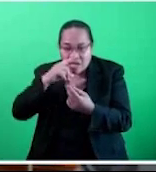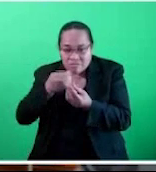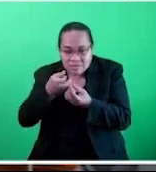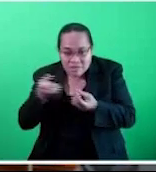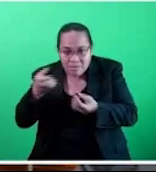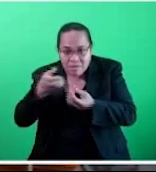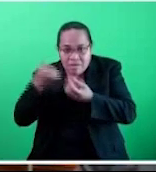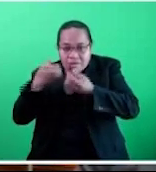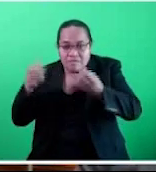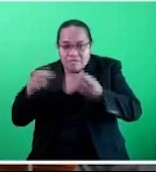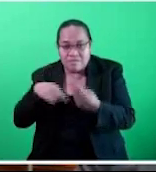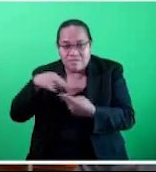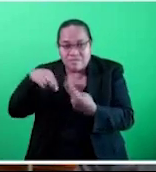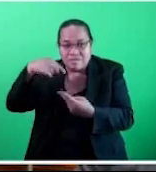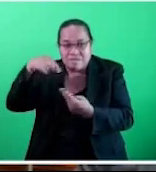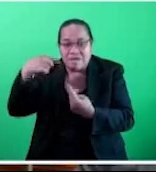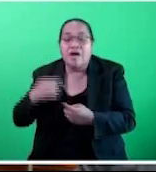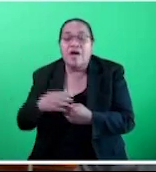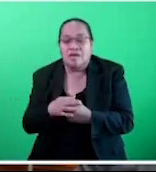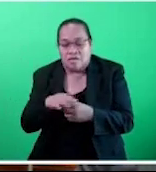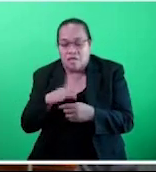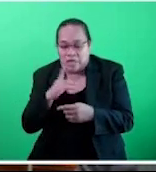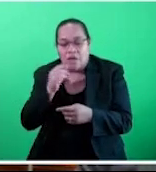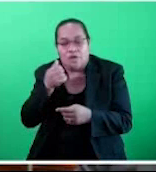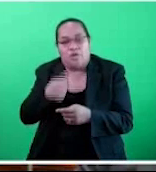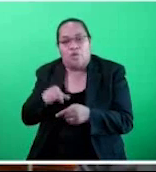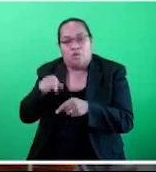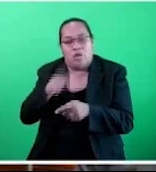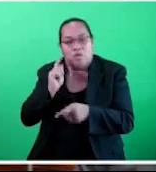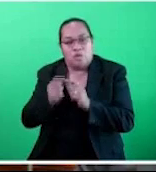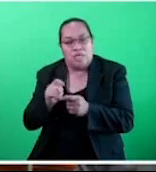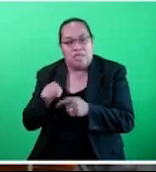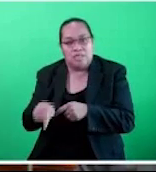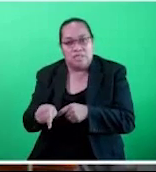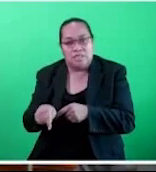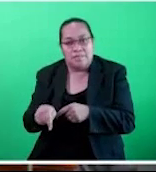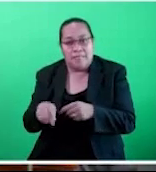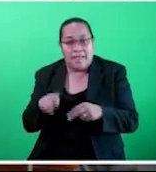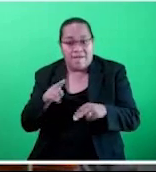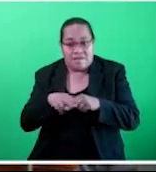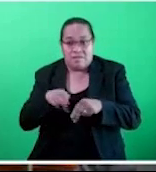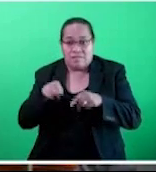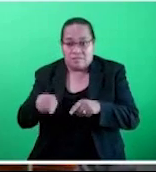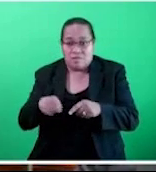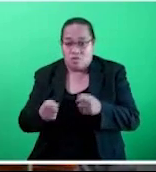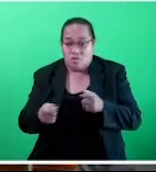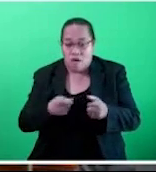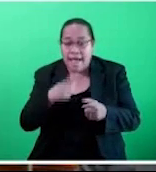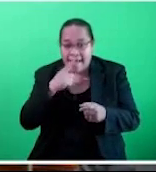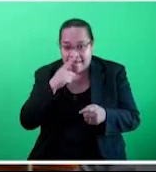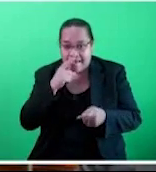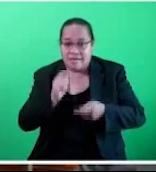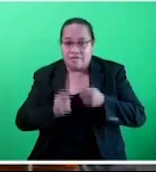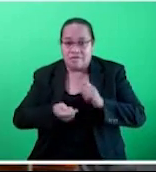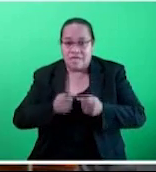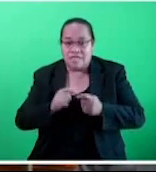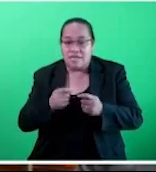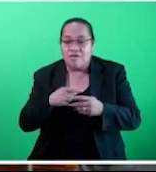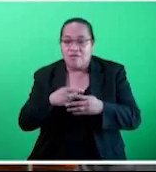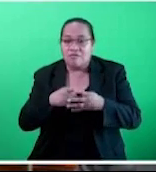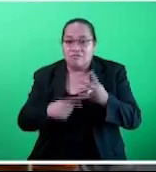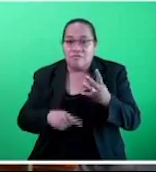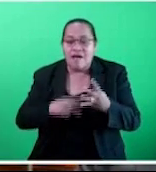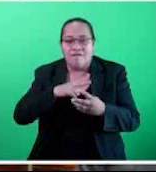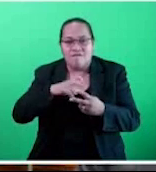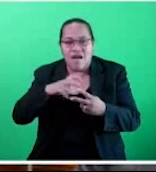And that's what can be used, Honourable Speaker. The Fiji Center for Disease Control is currently able to test for the following viruses